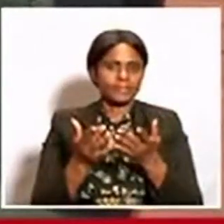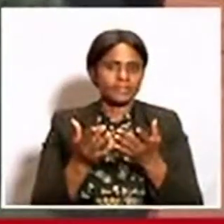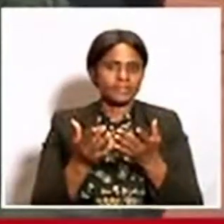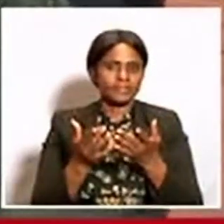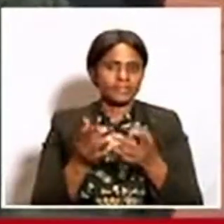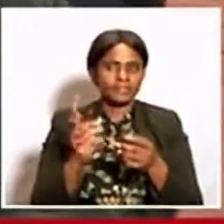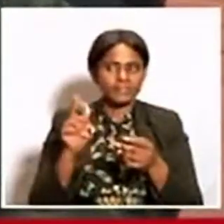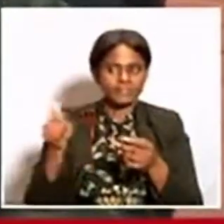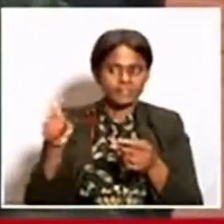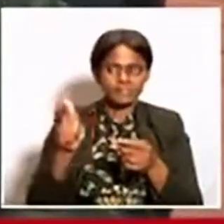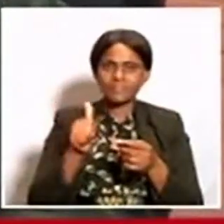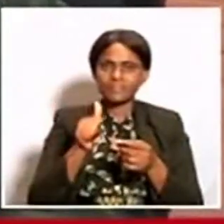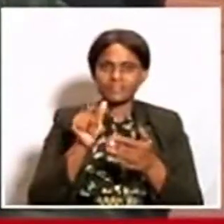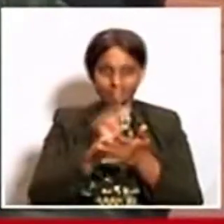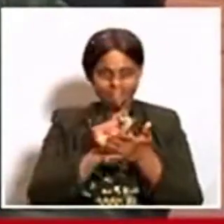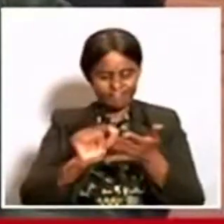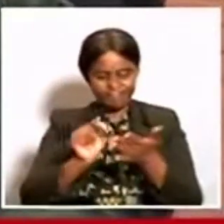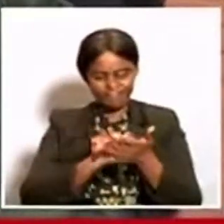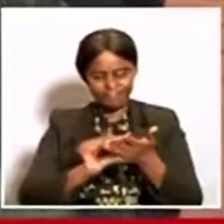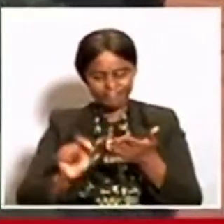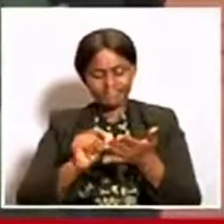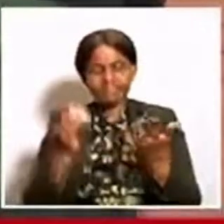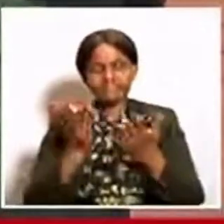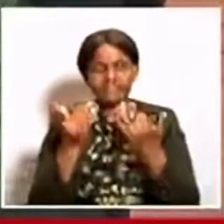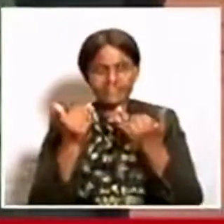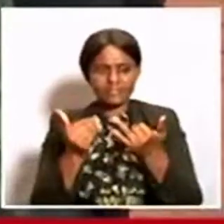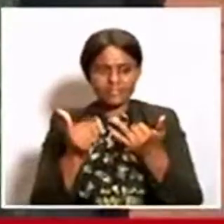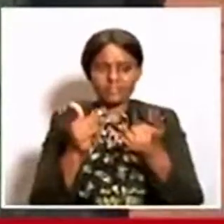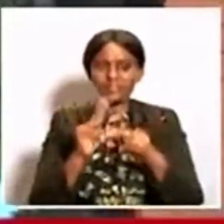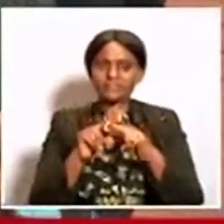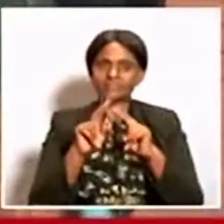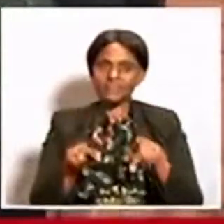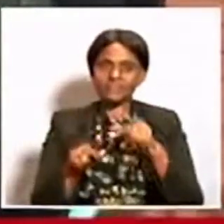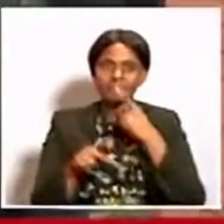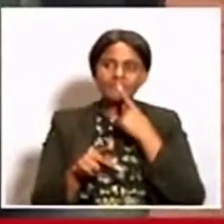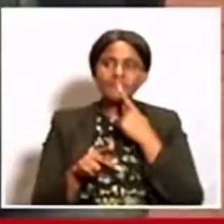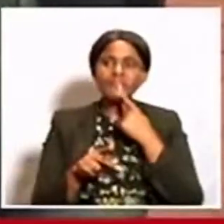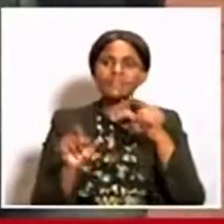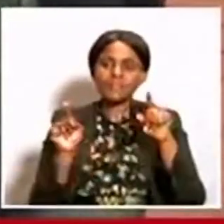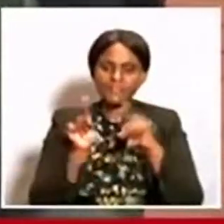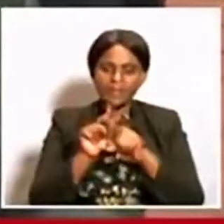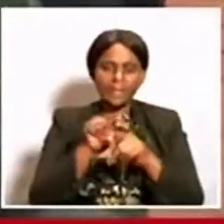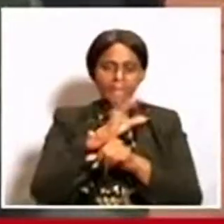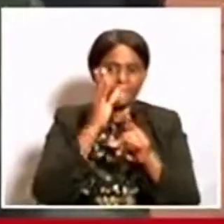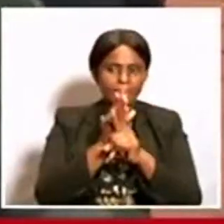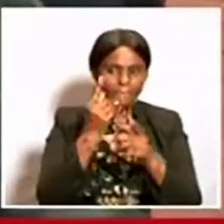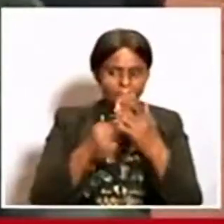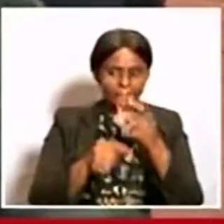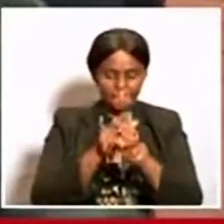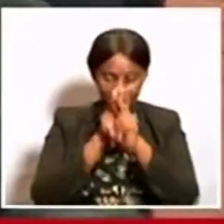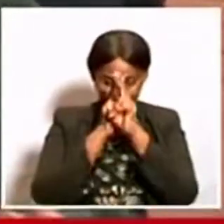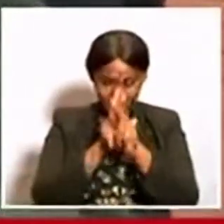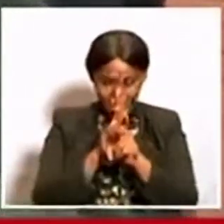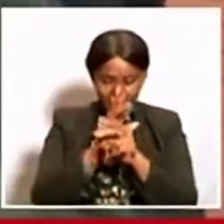But you didn't take some notes. Now, Chair, it goes to what Honorable Mwena is saying. What